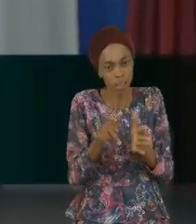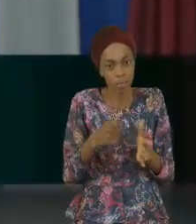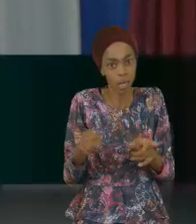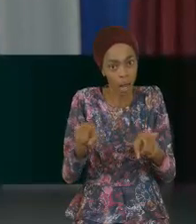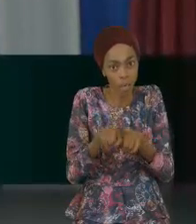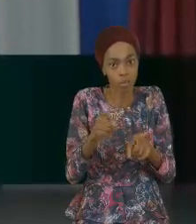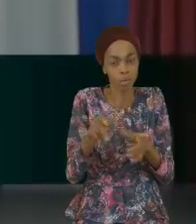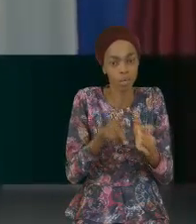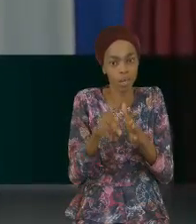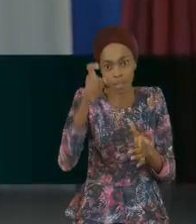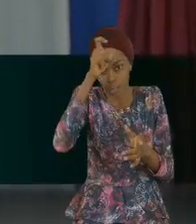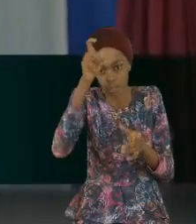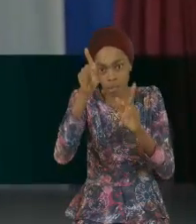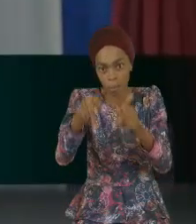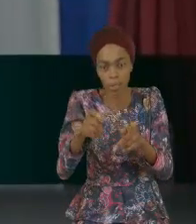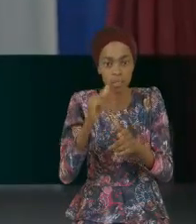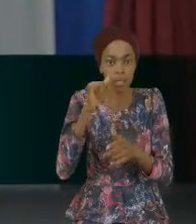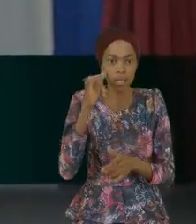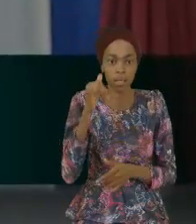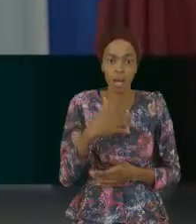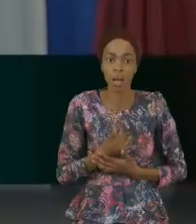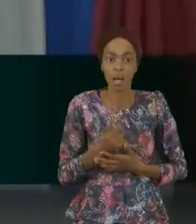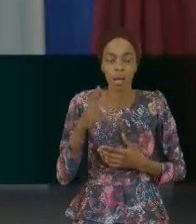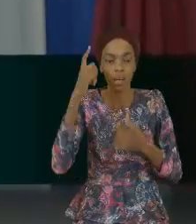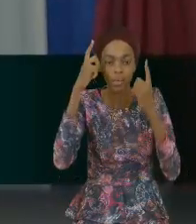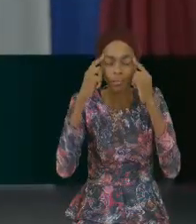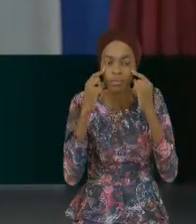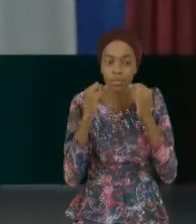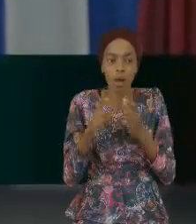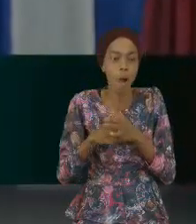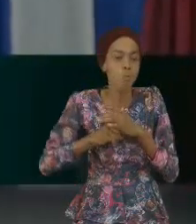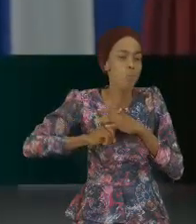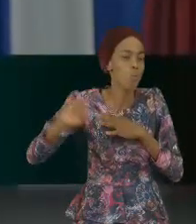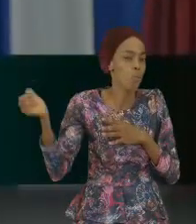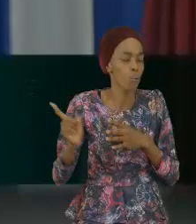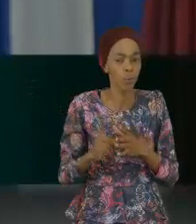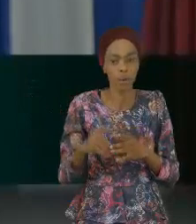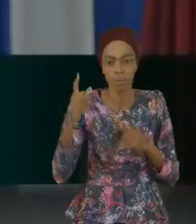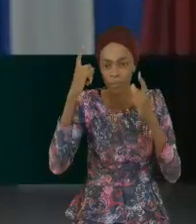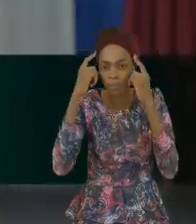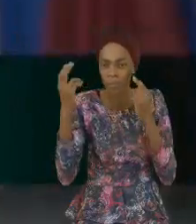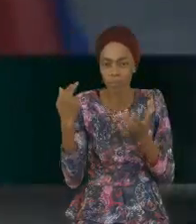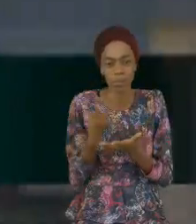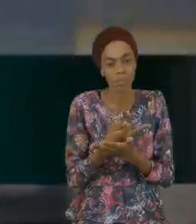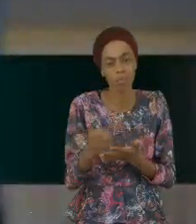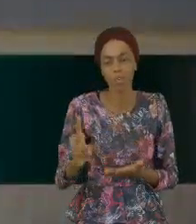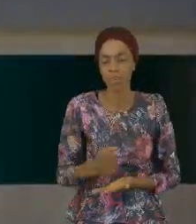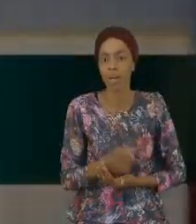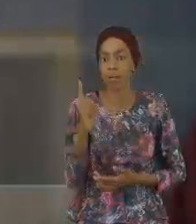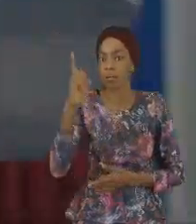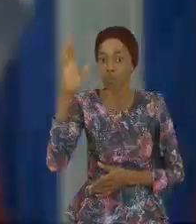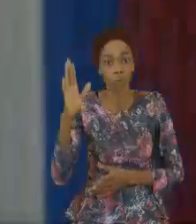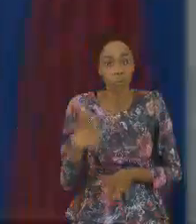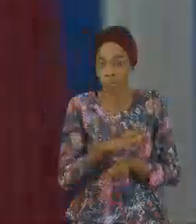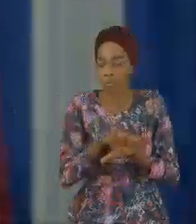Egyptian yesterday? And he fled. He fled. He was a failure. But you know, God does not look at